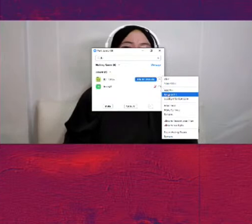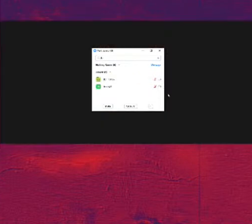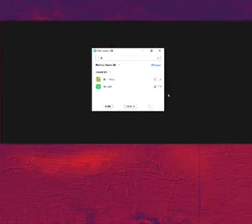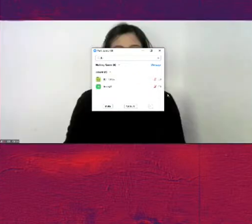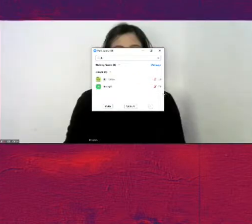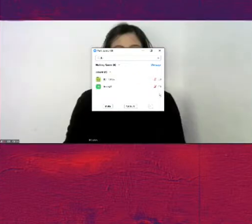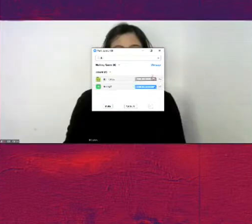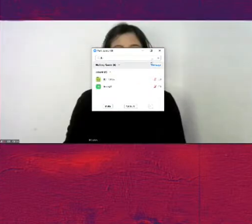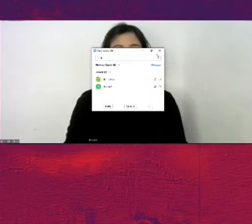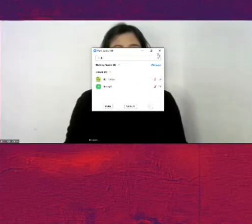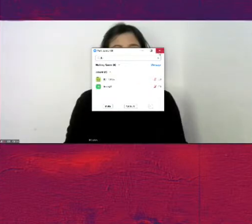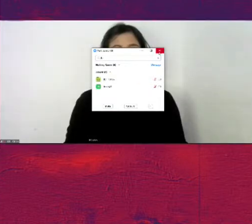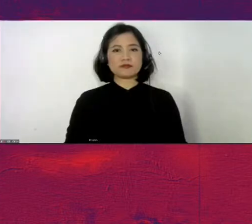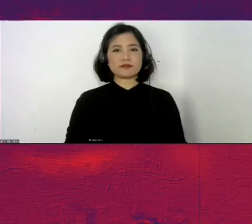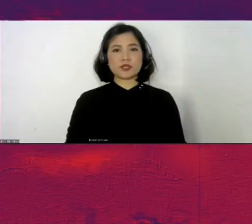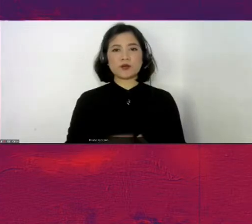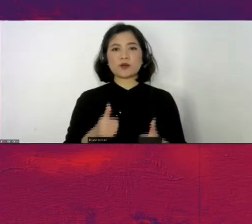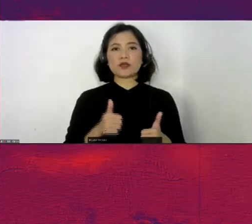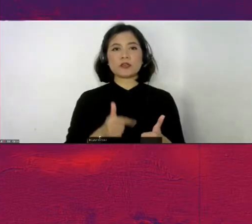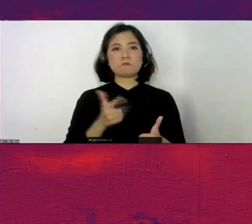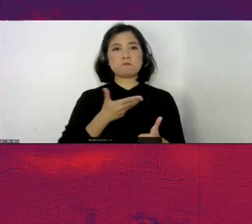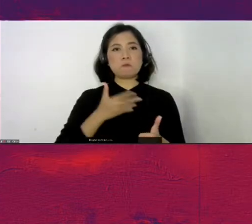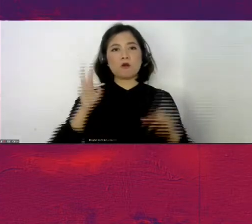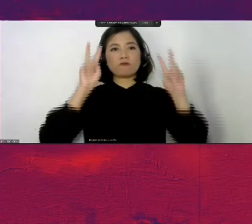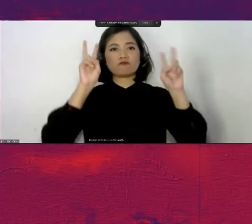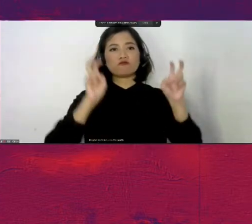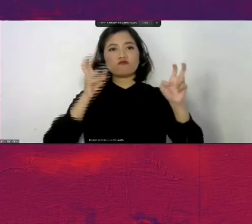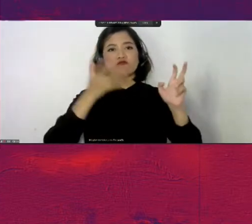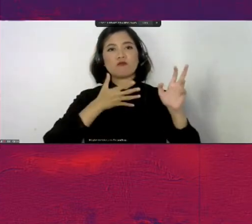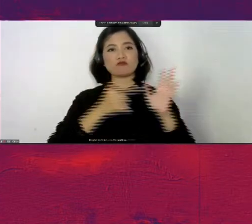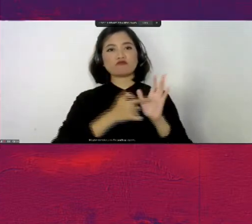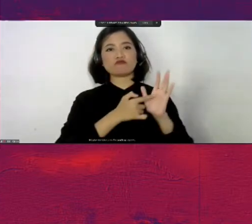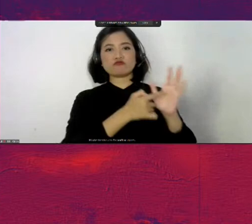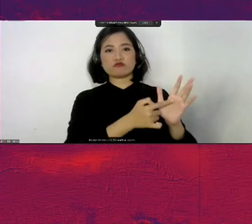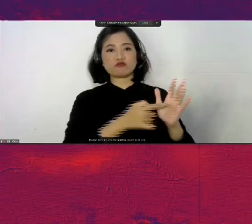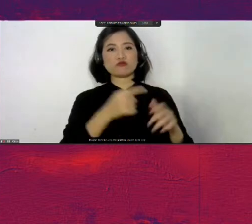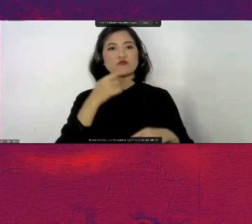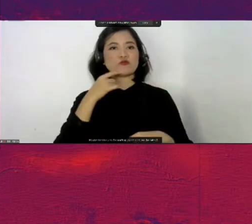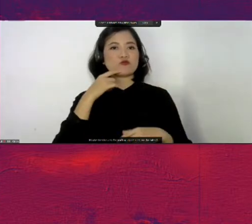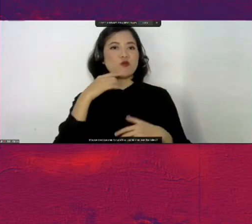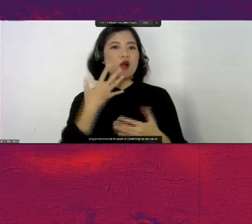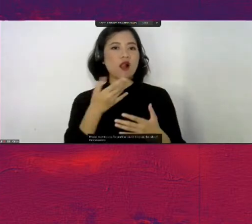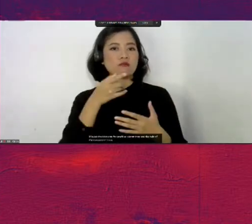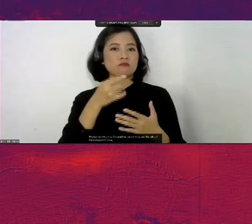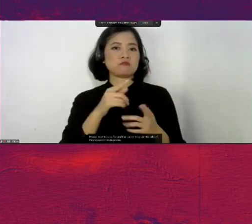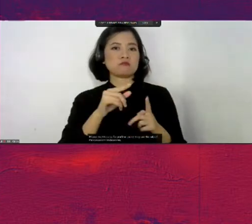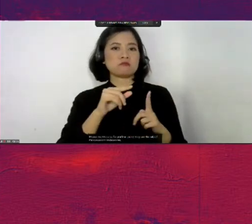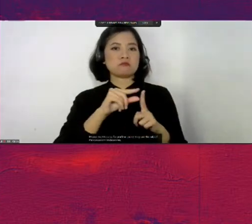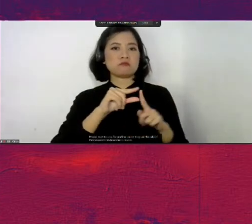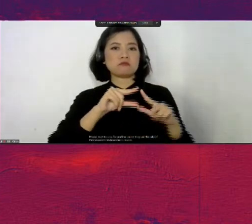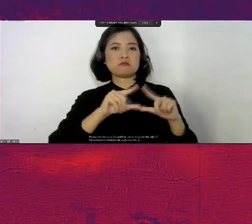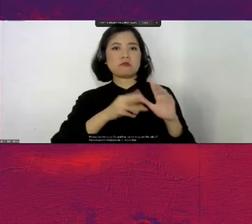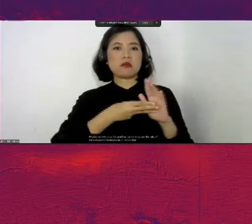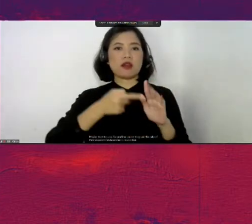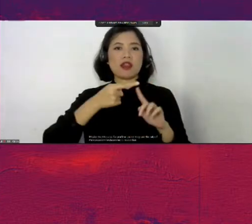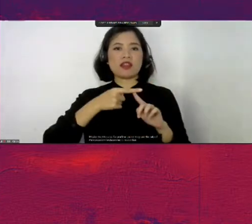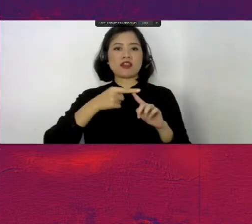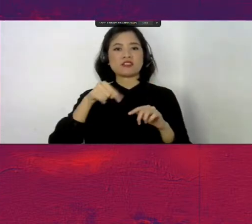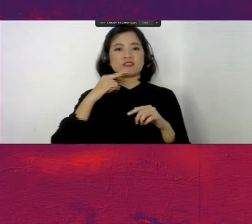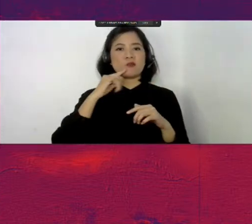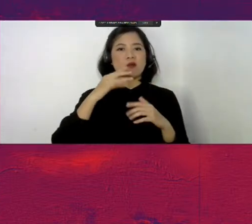maybe the title, yeah, for profit or planet, yeah, the role of the corporate environmental report. But before